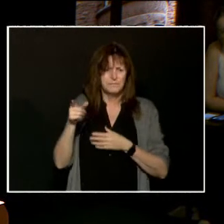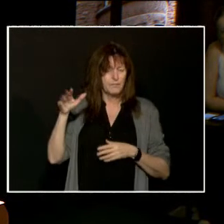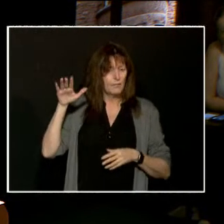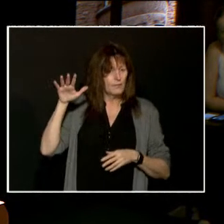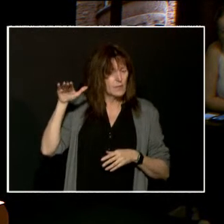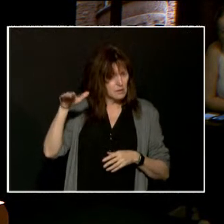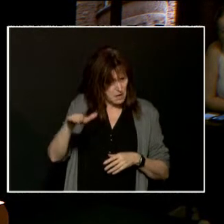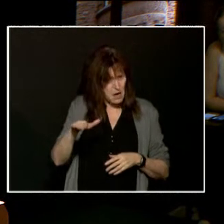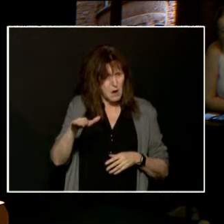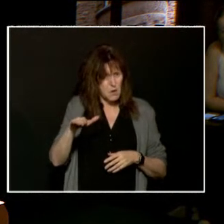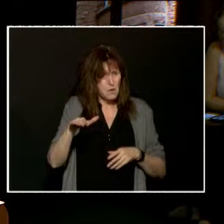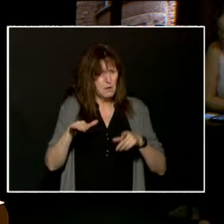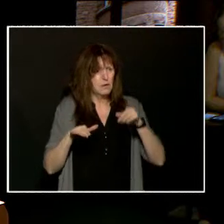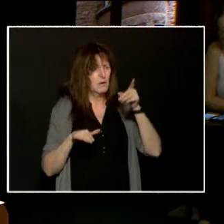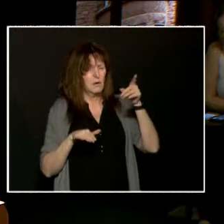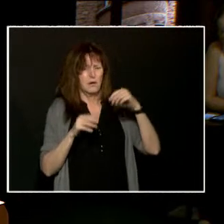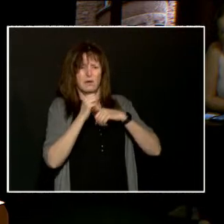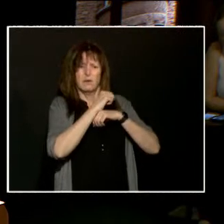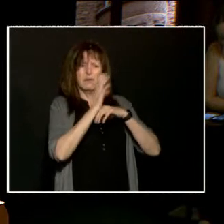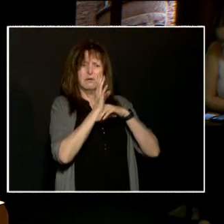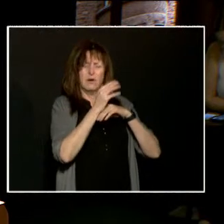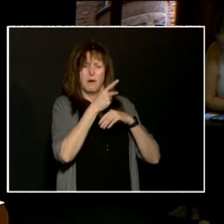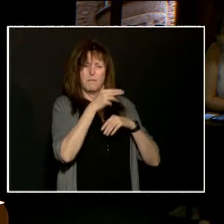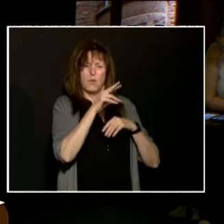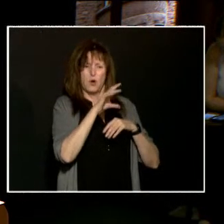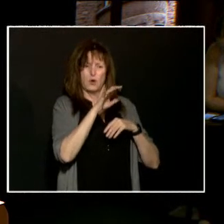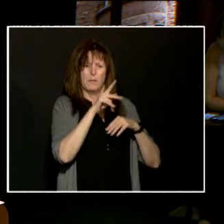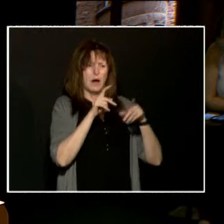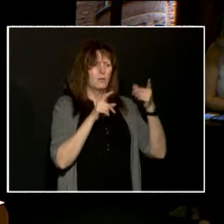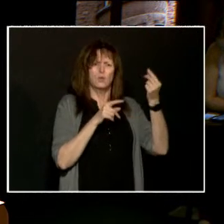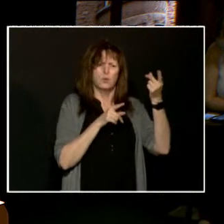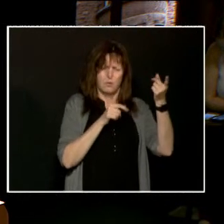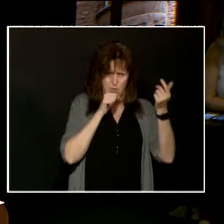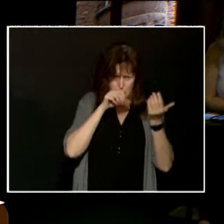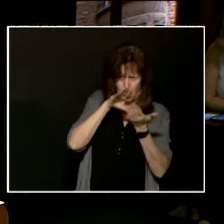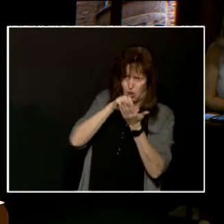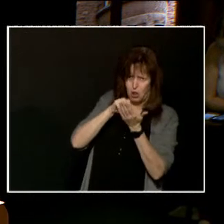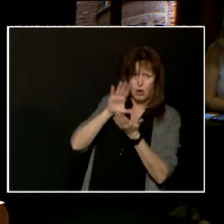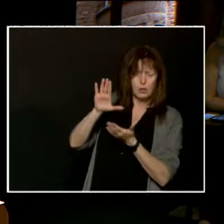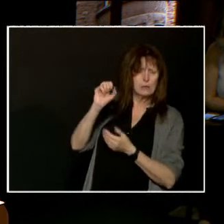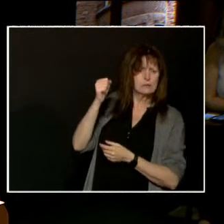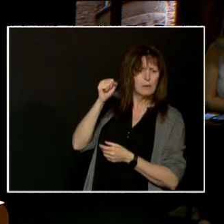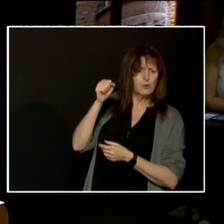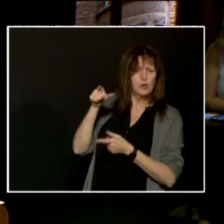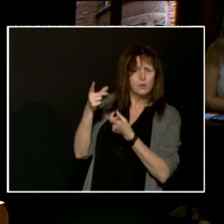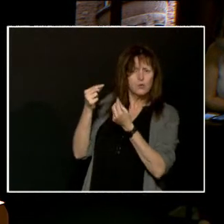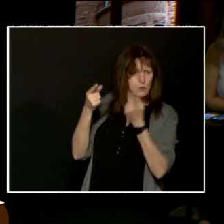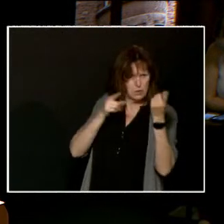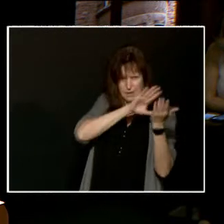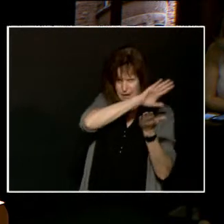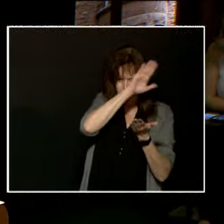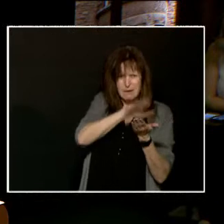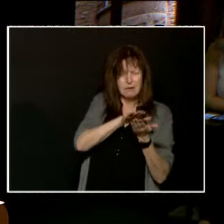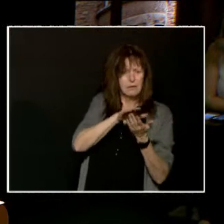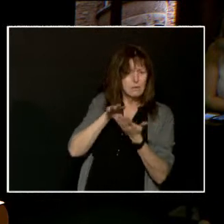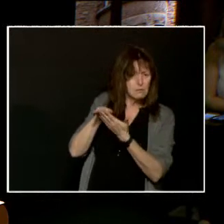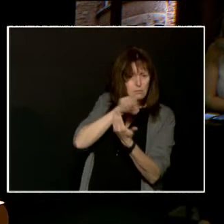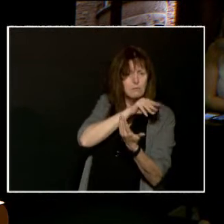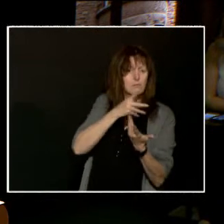the Porcupine Health Unit learn from what Sudbury has done, or, what more can they do to get those cases down? Is vaccination the answer?